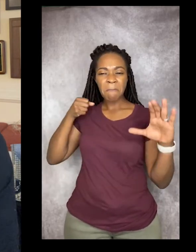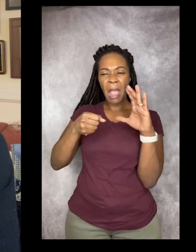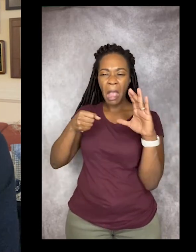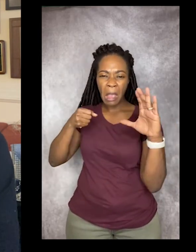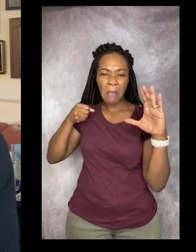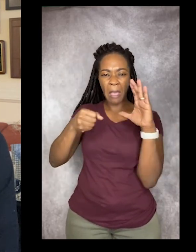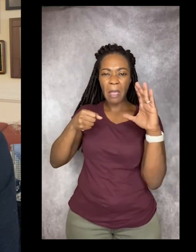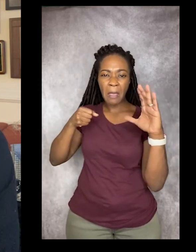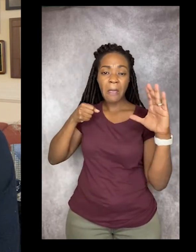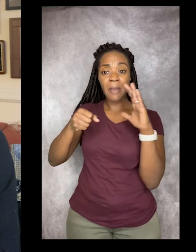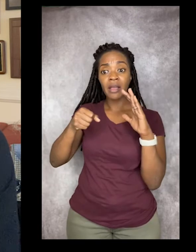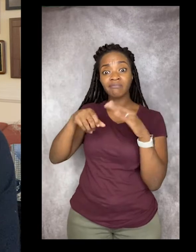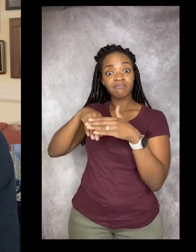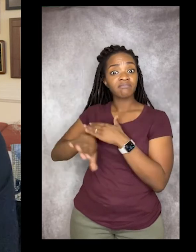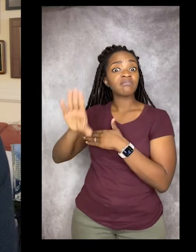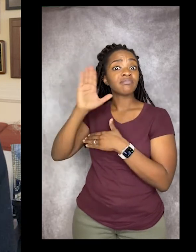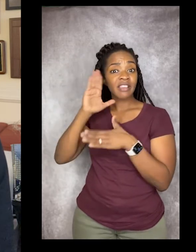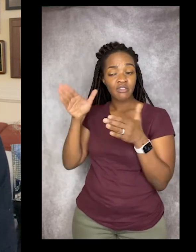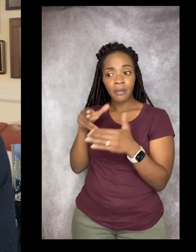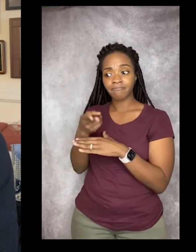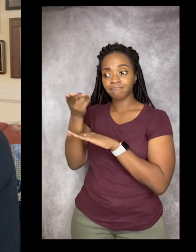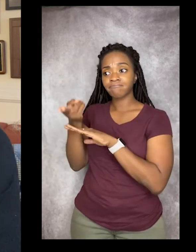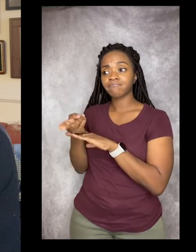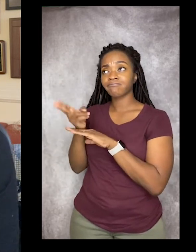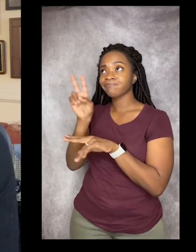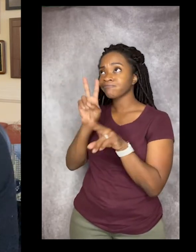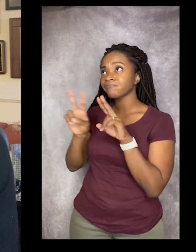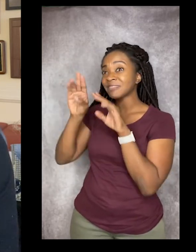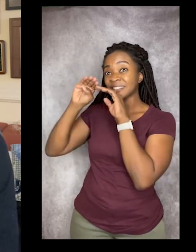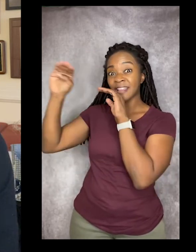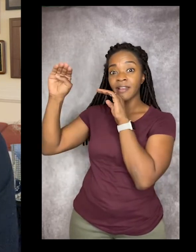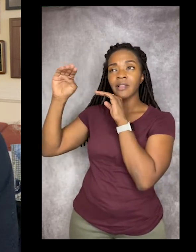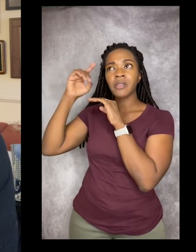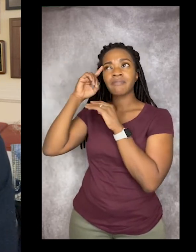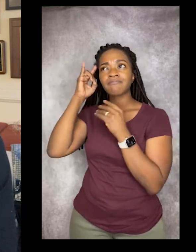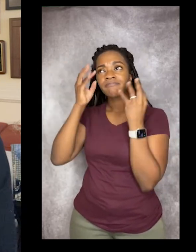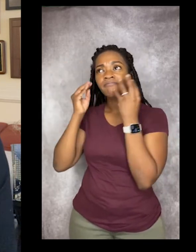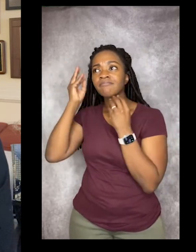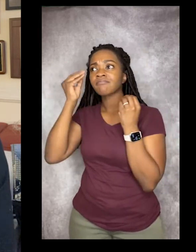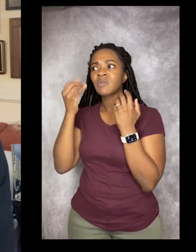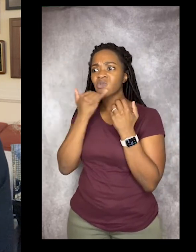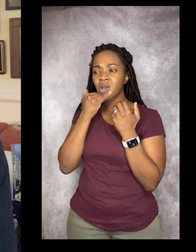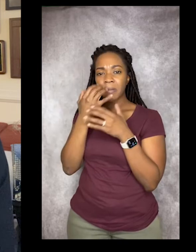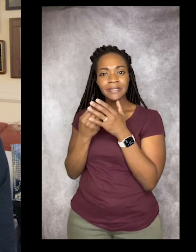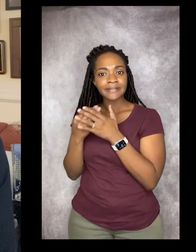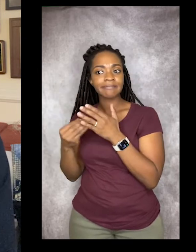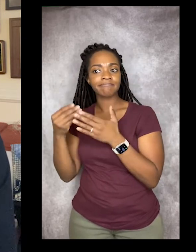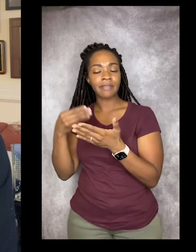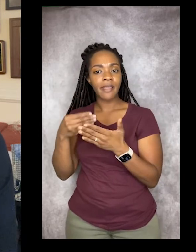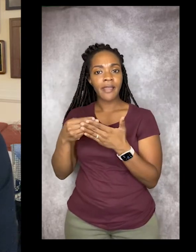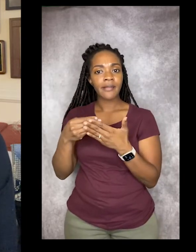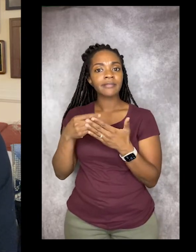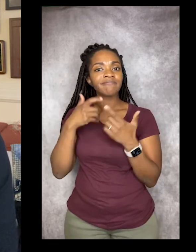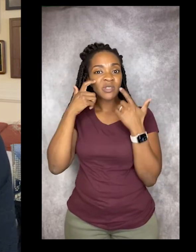at the ceiling, thinking about what went wrong with the missing money. The tears that burned his eyes with shame